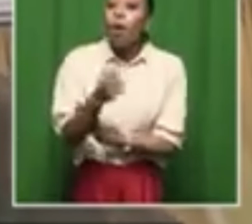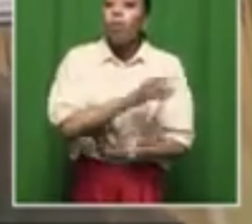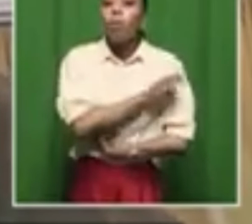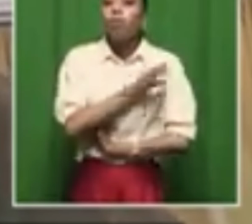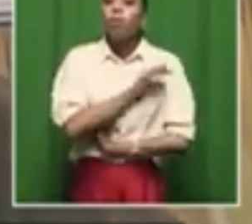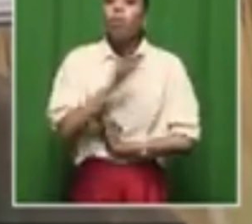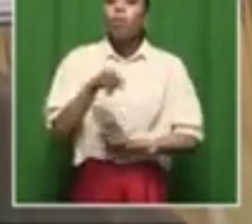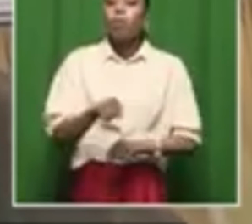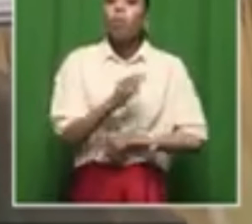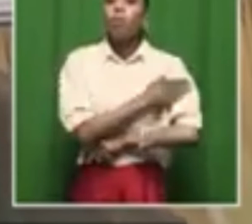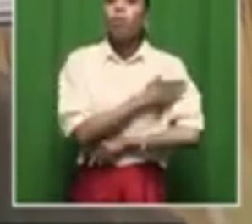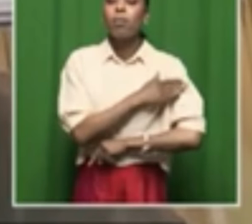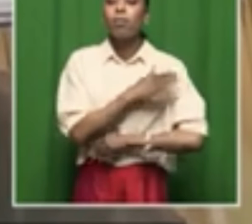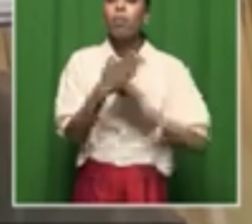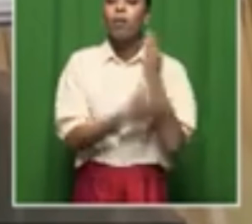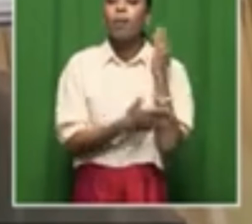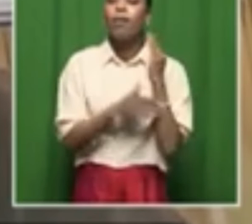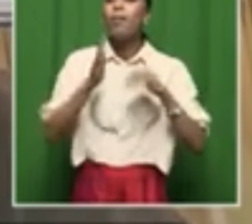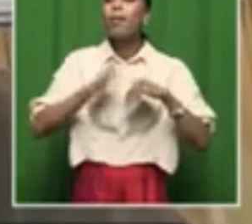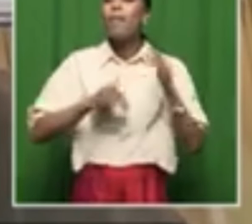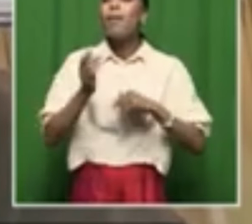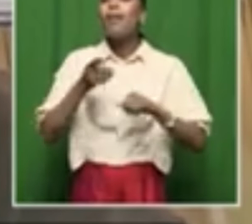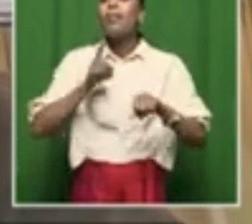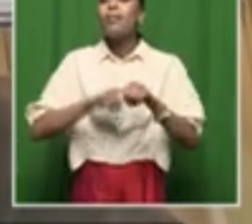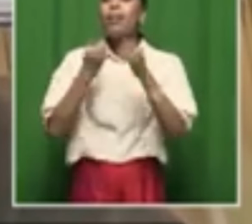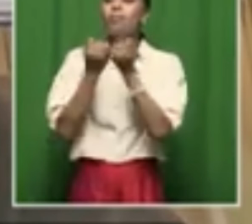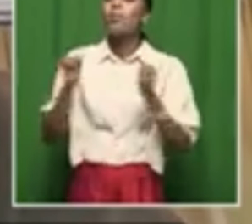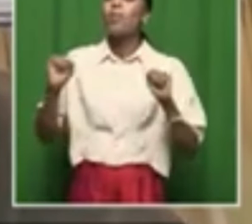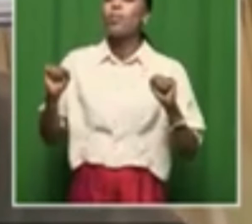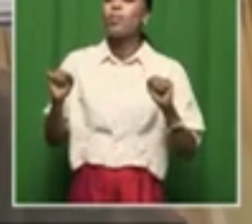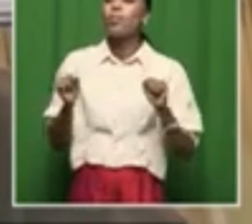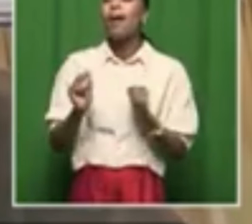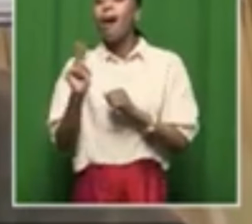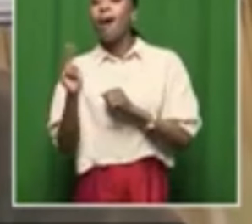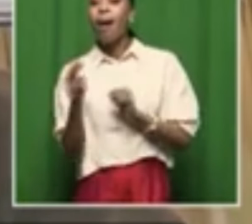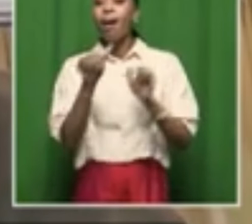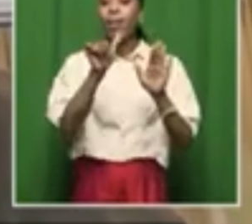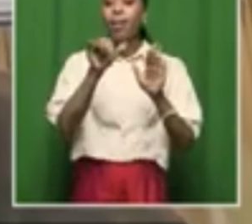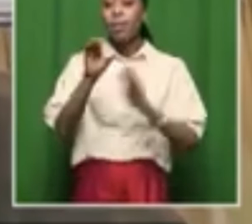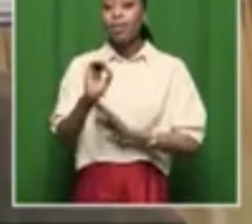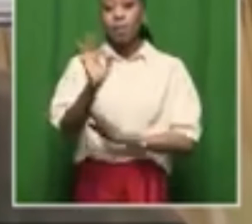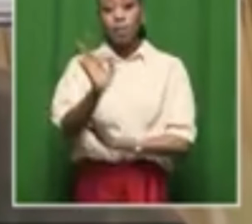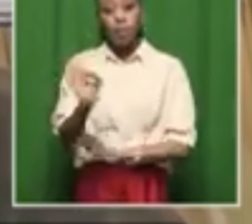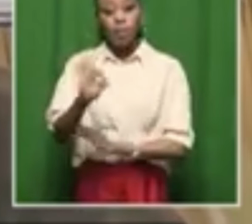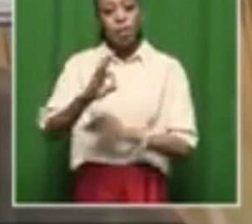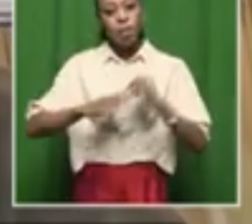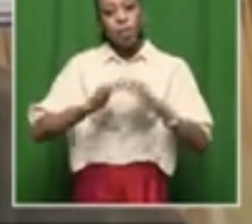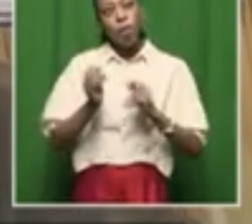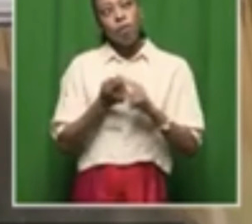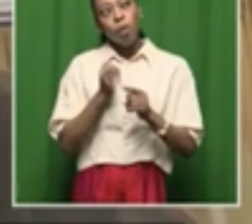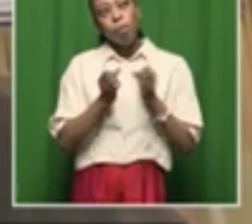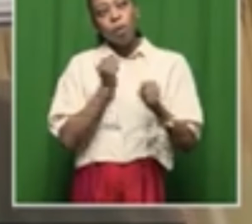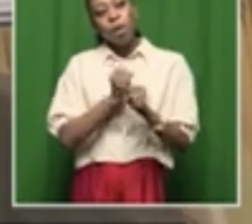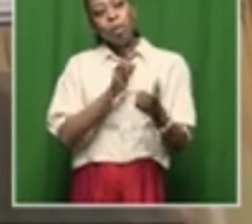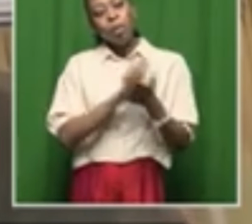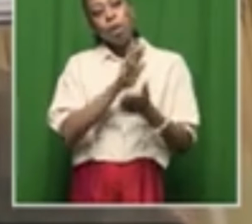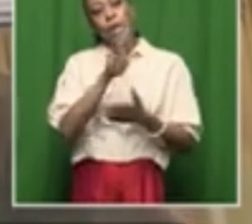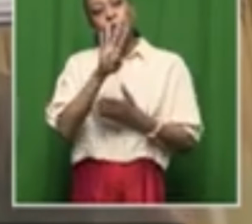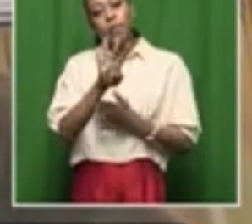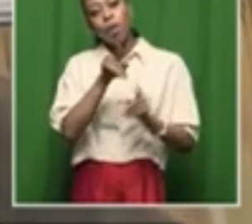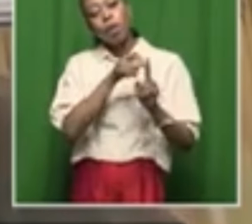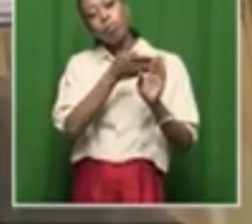in the country were built during the era of democracy. The other 60% were built from 1994 backwards